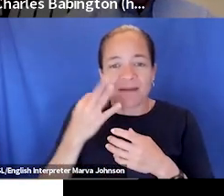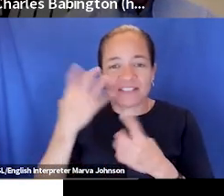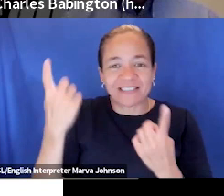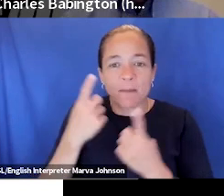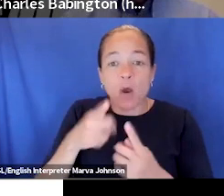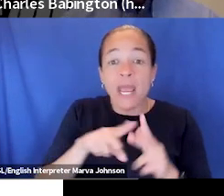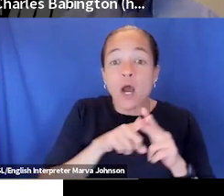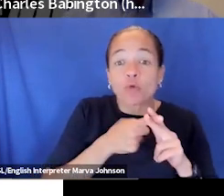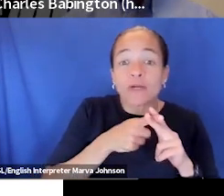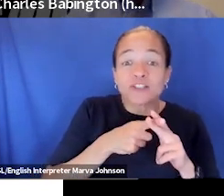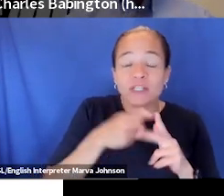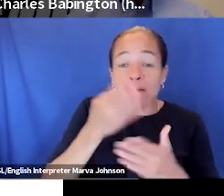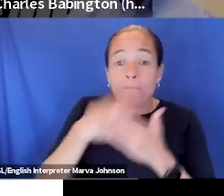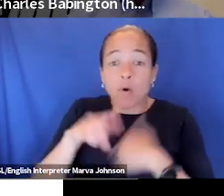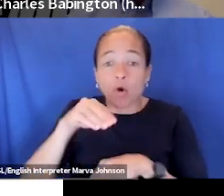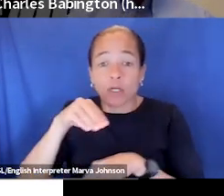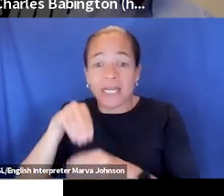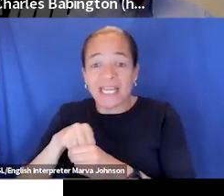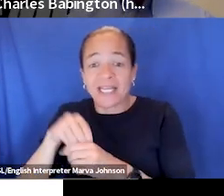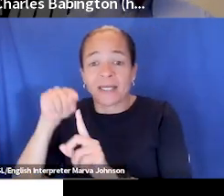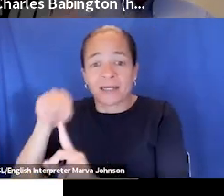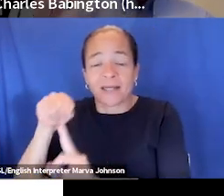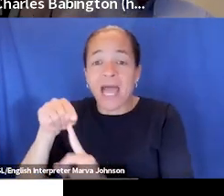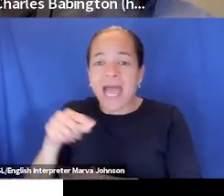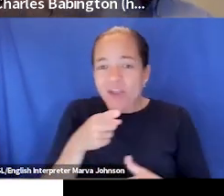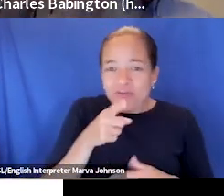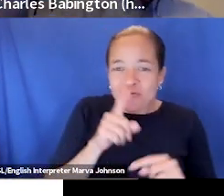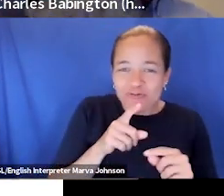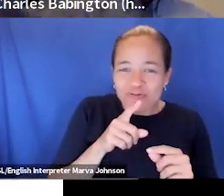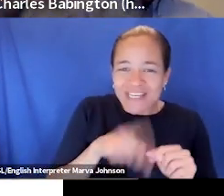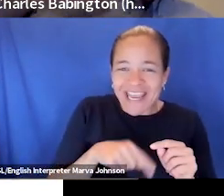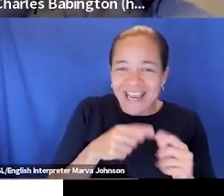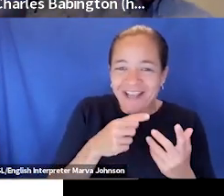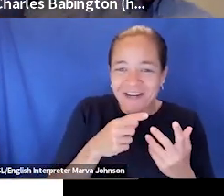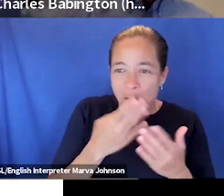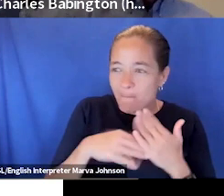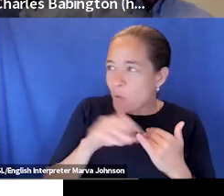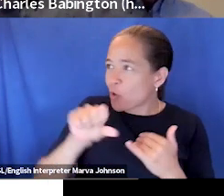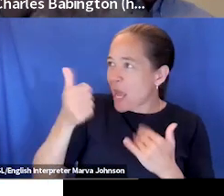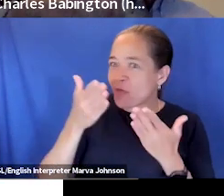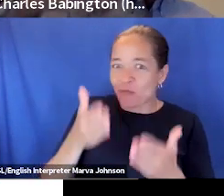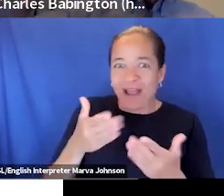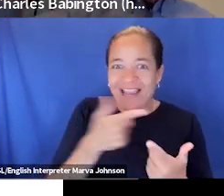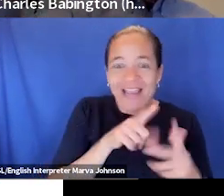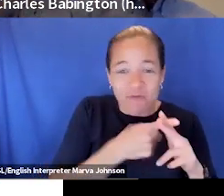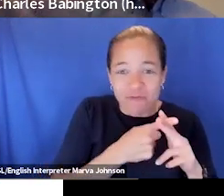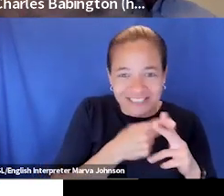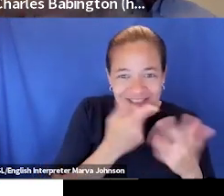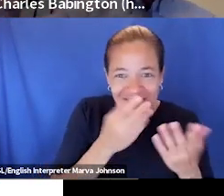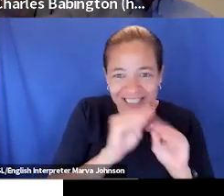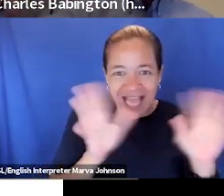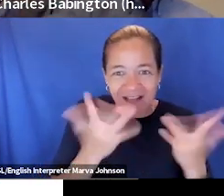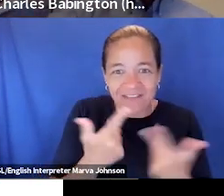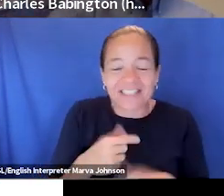born any other way than originally. I think what happened is at the top they were talking about this person's college